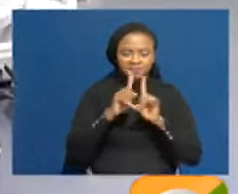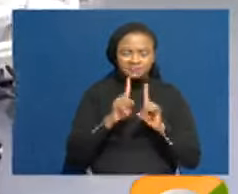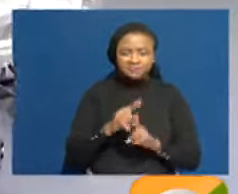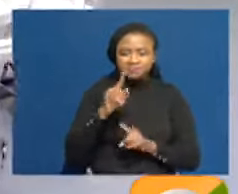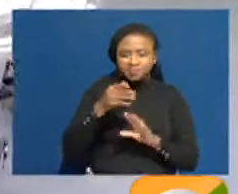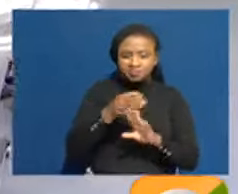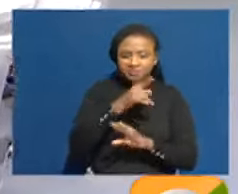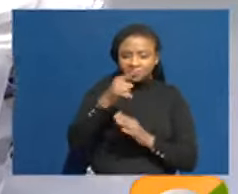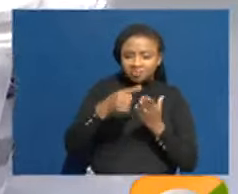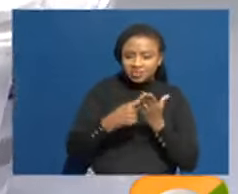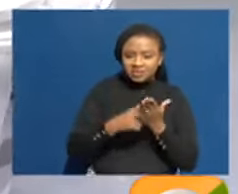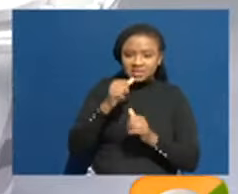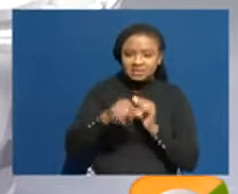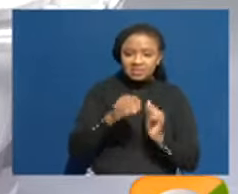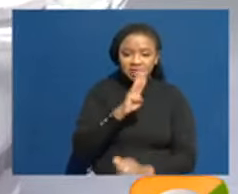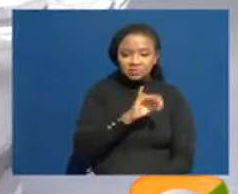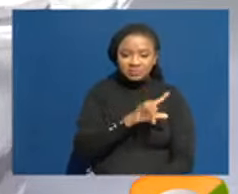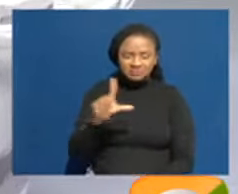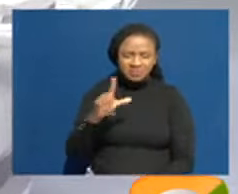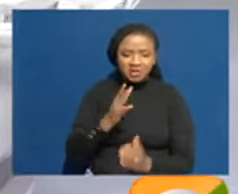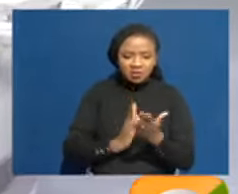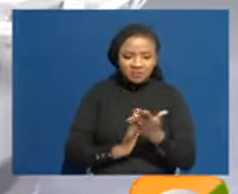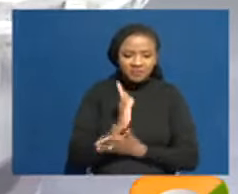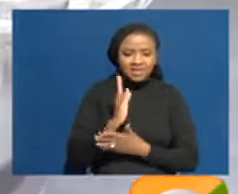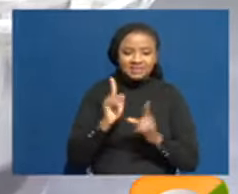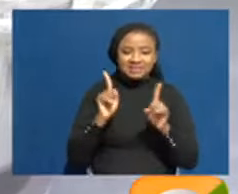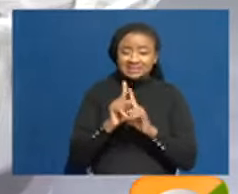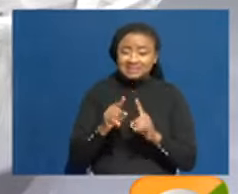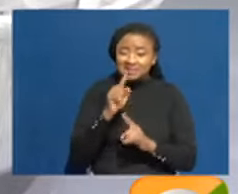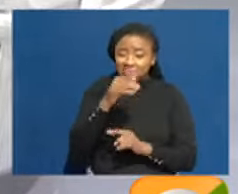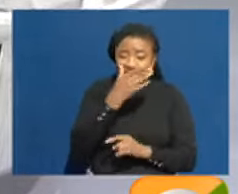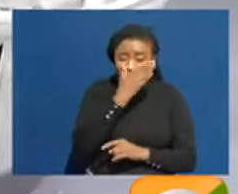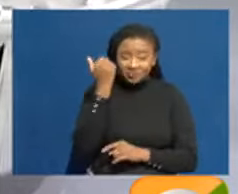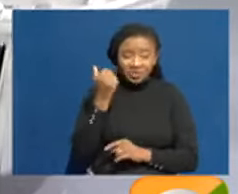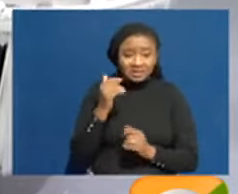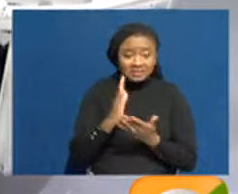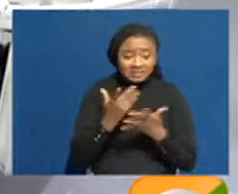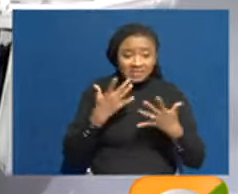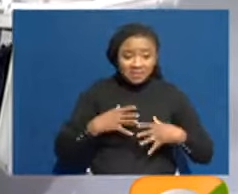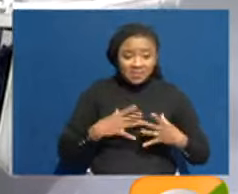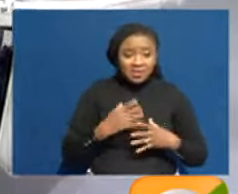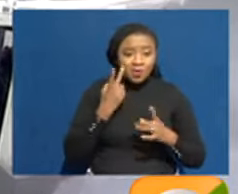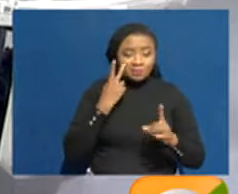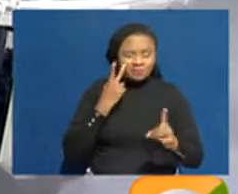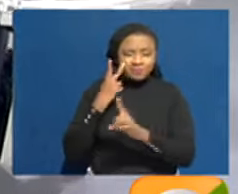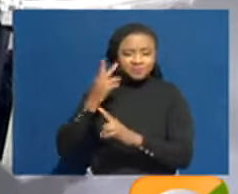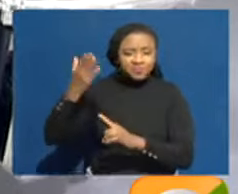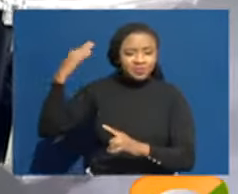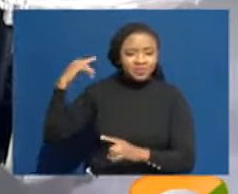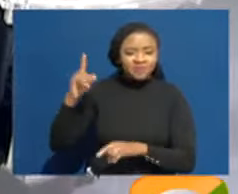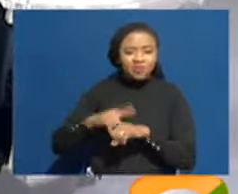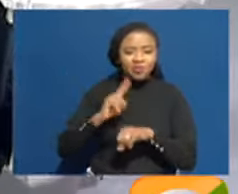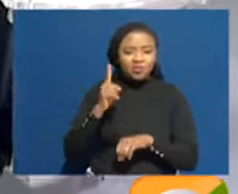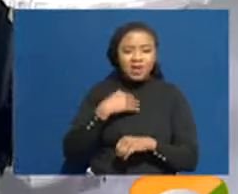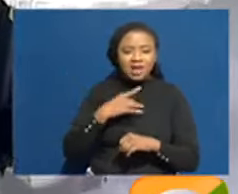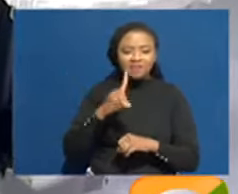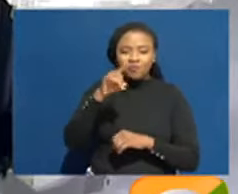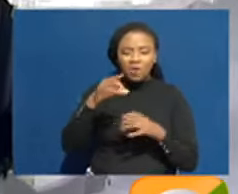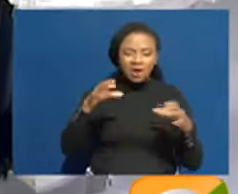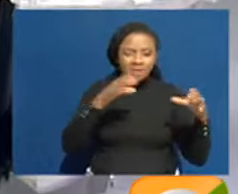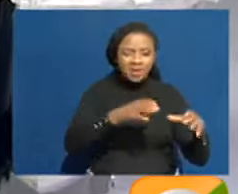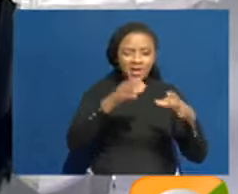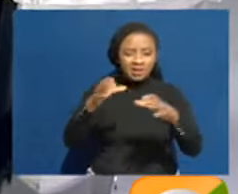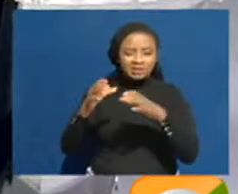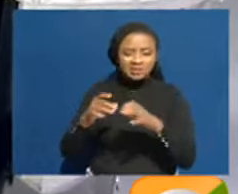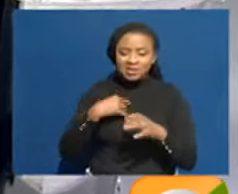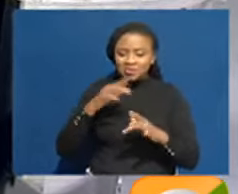moment ago. Indeed. The fact that we know people forget that a couple of decades ago during Moi's time or during one party state, we